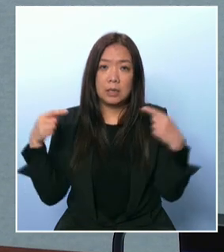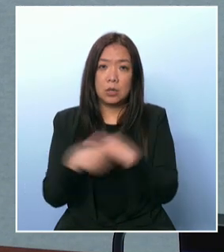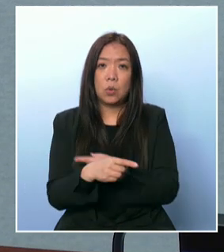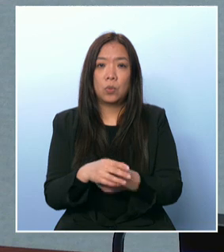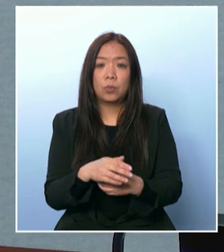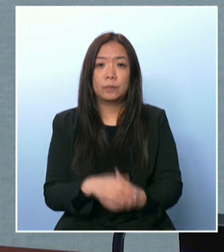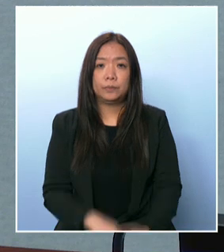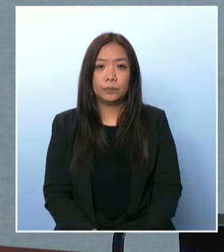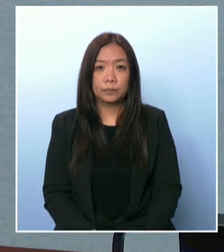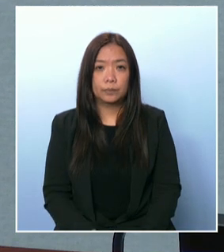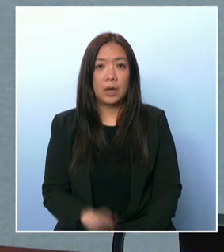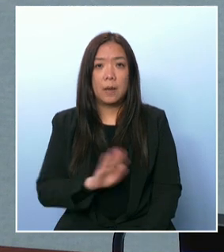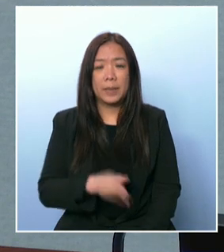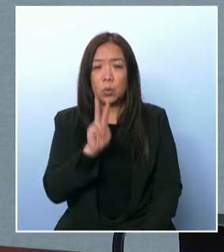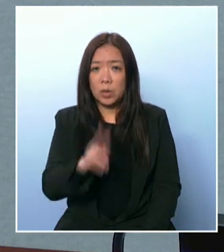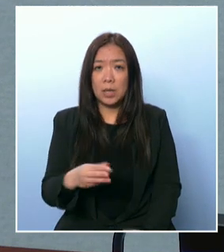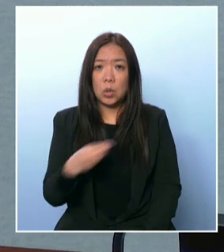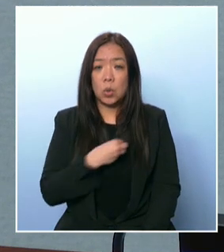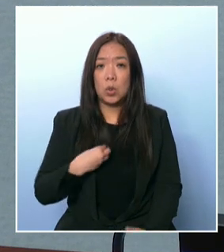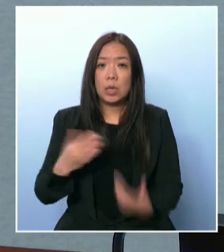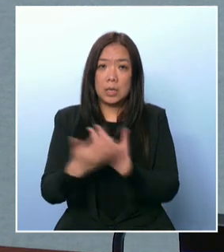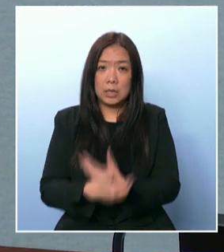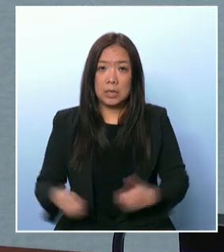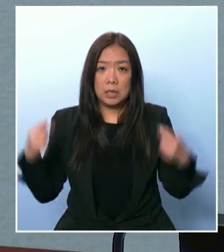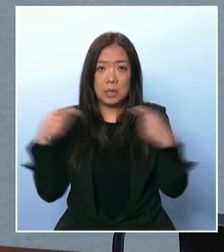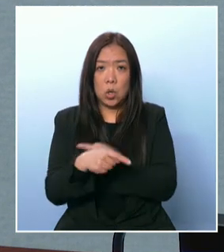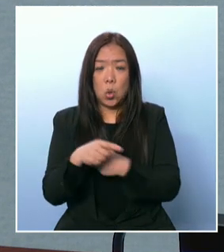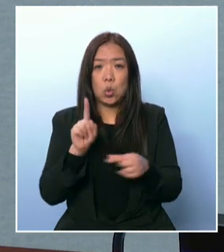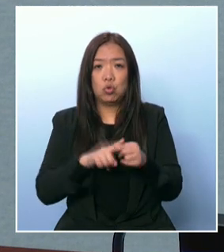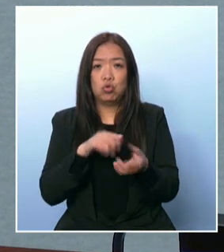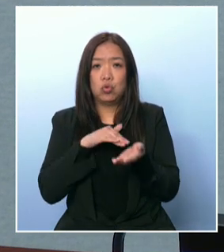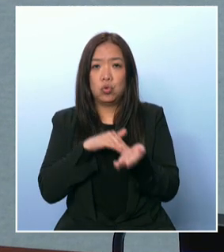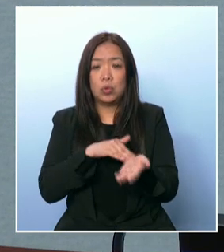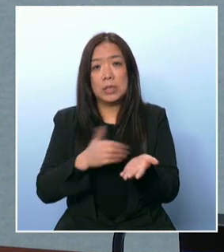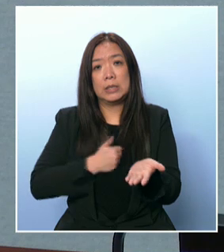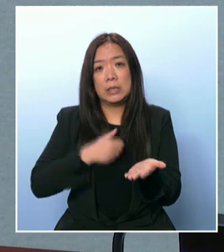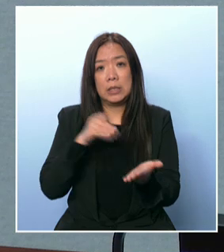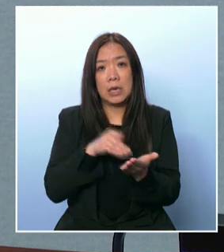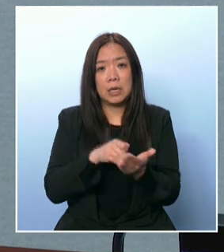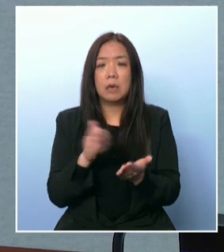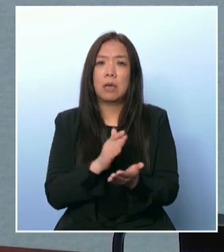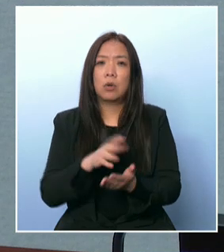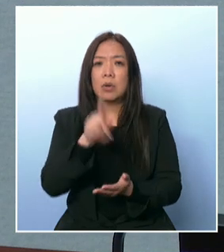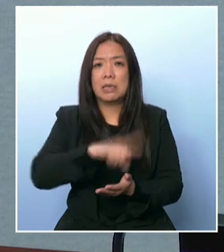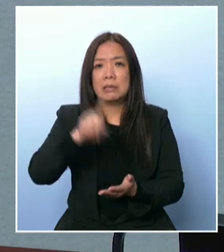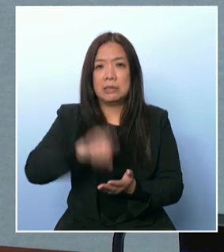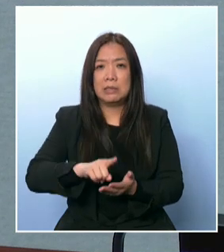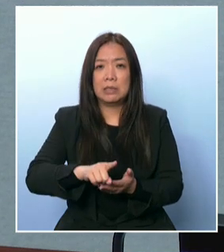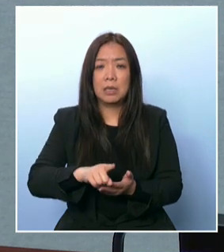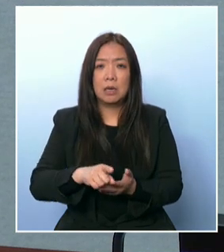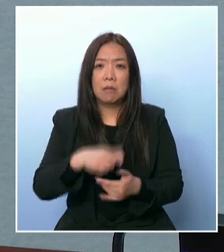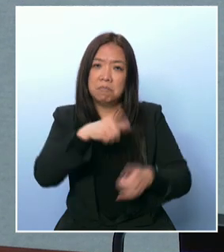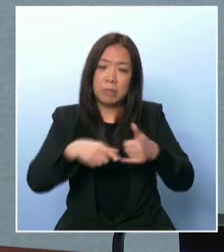scheme. Now, the government has been promoting the e-health system. However, there are only 1,000 CM